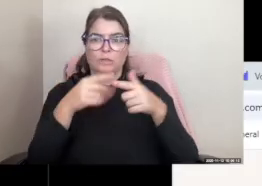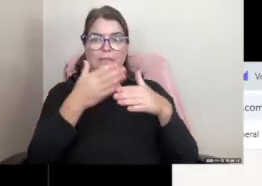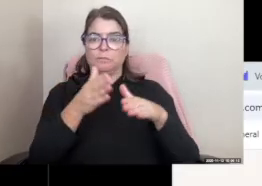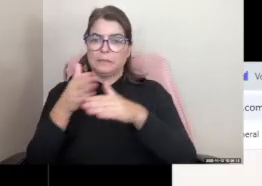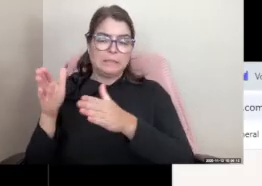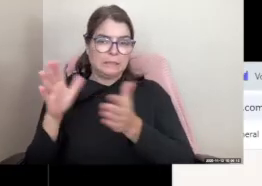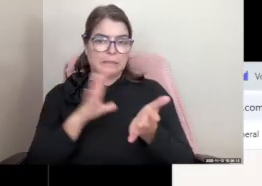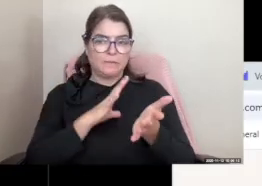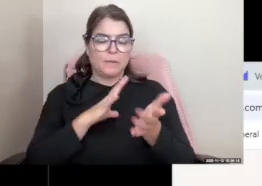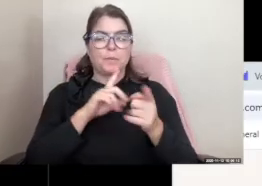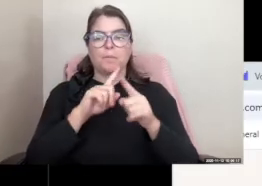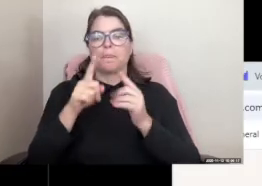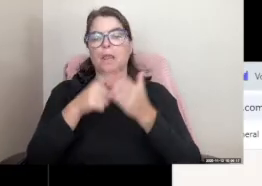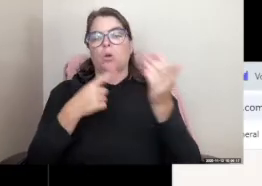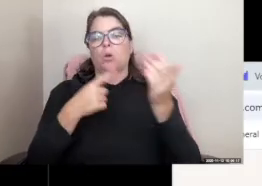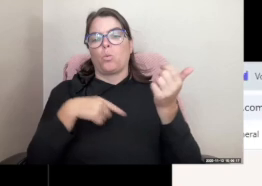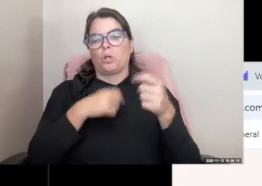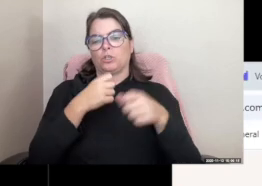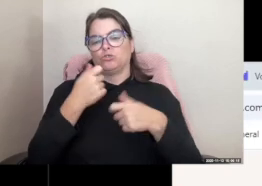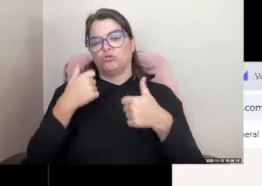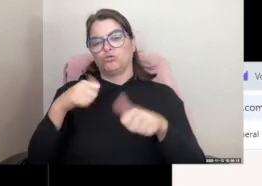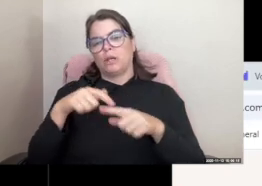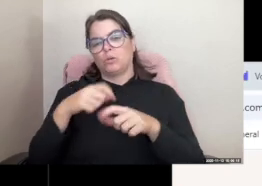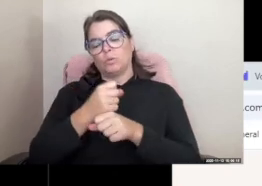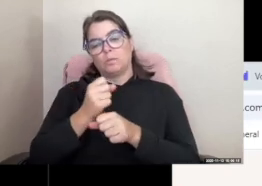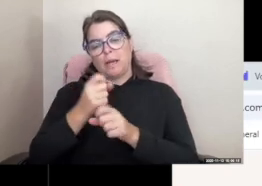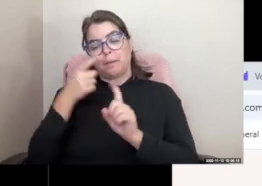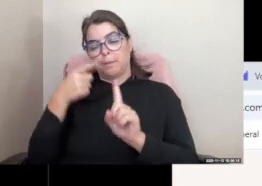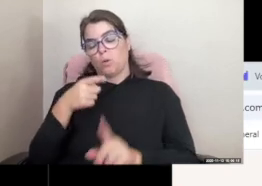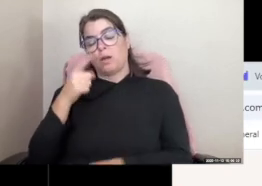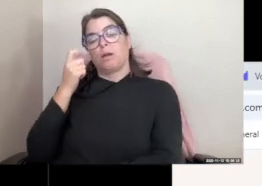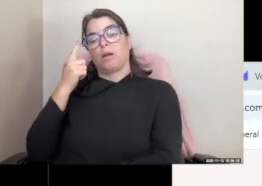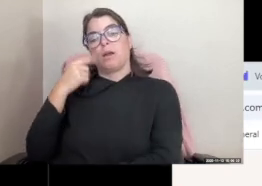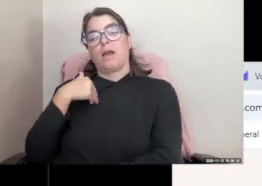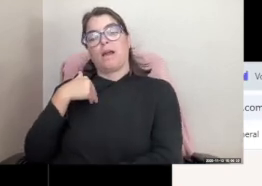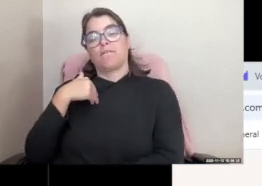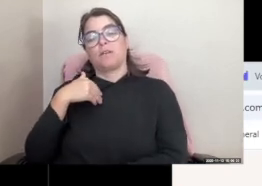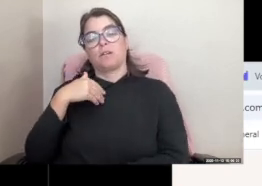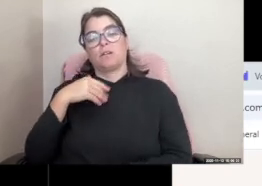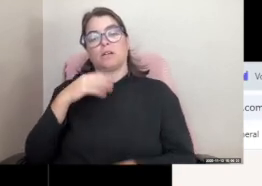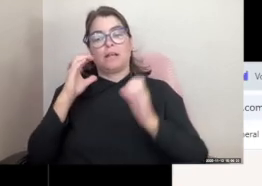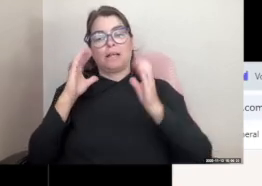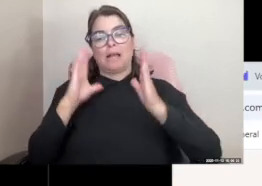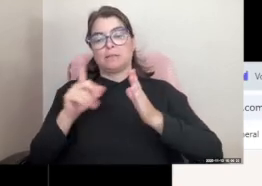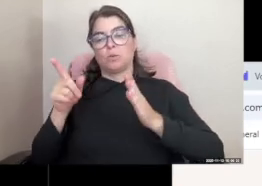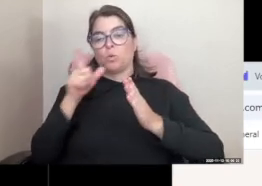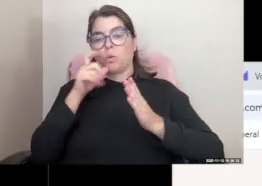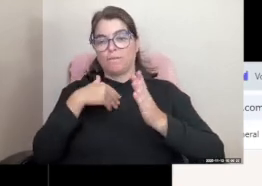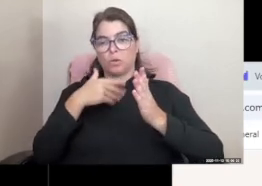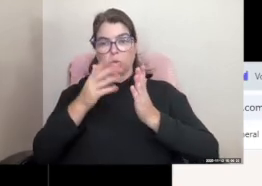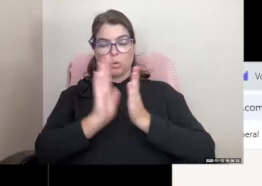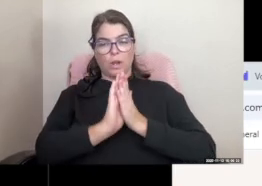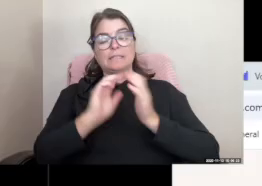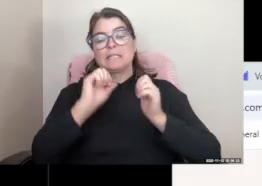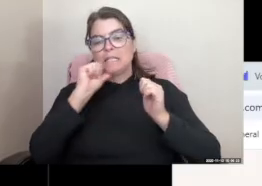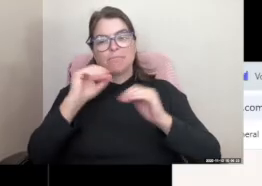to get wider audience, which is, I think the split is fair in whatever the amount of money is